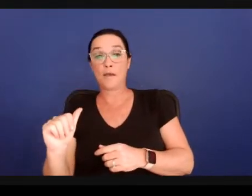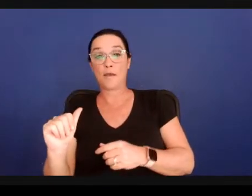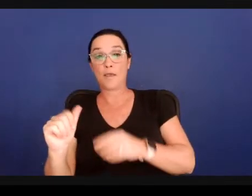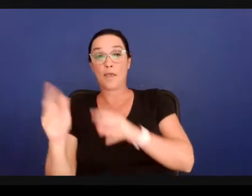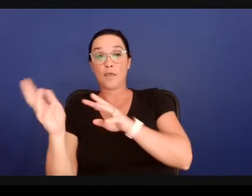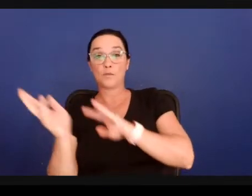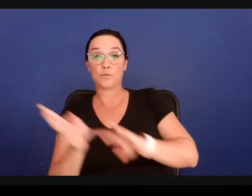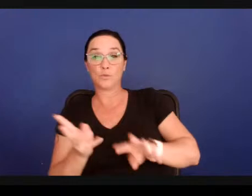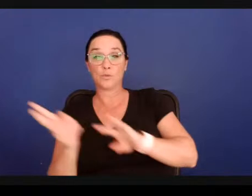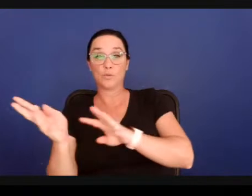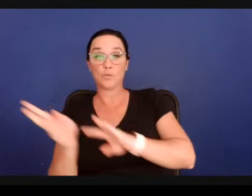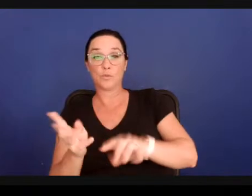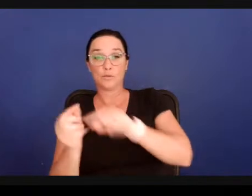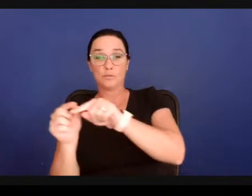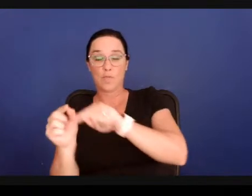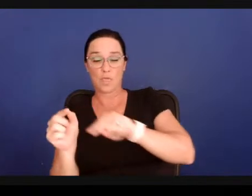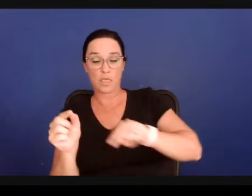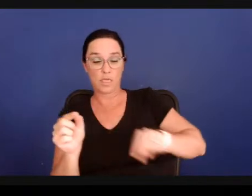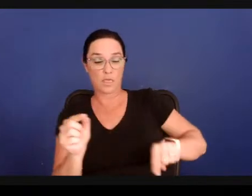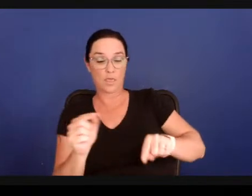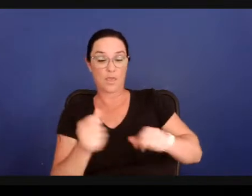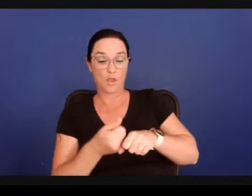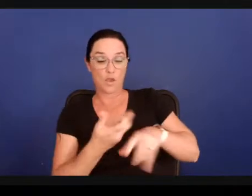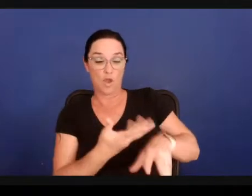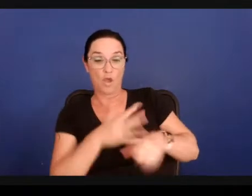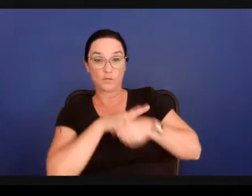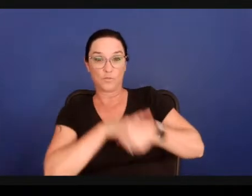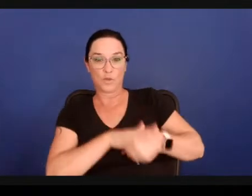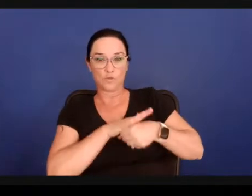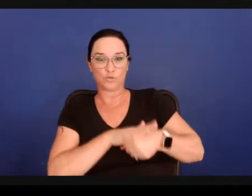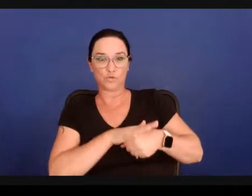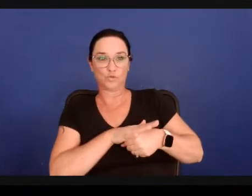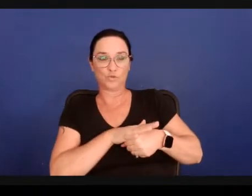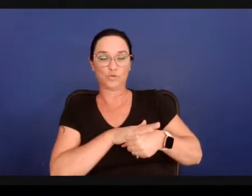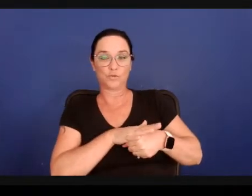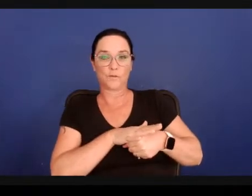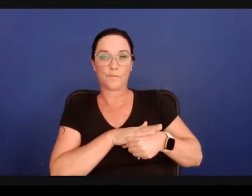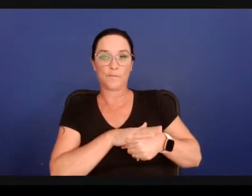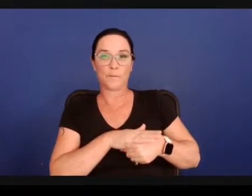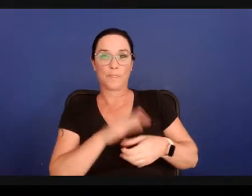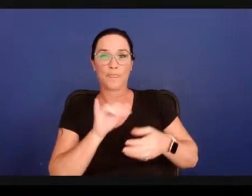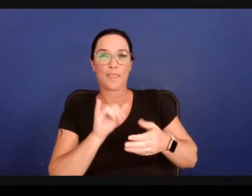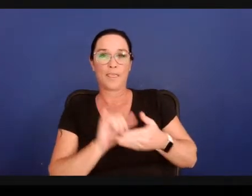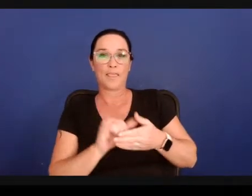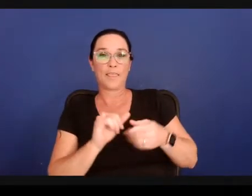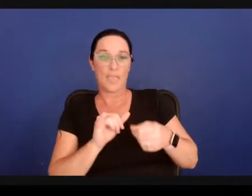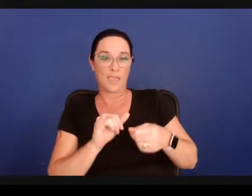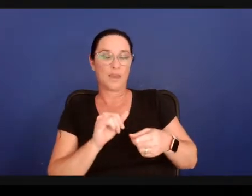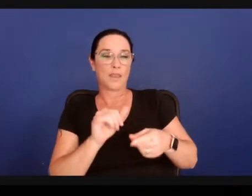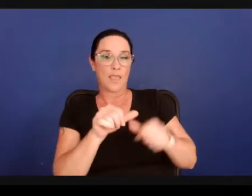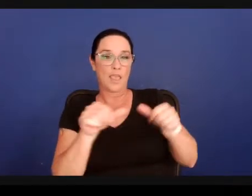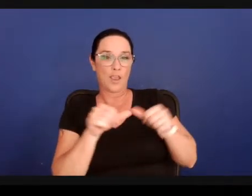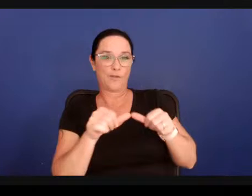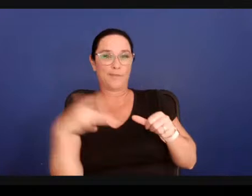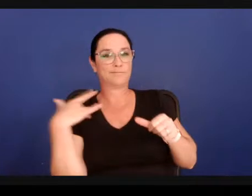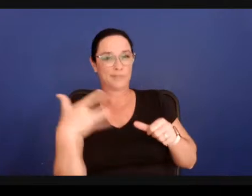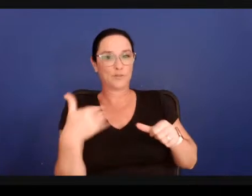it seems like, all the way down to here. And this is a place that historically has always caught earthquakes, and activity does